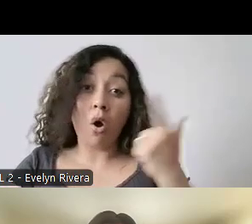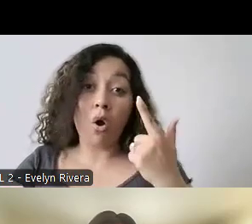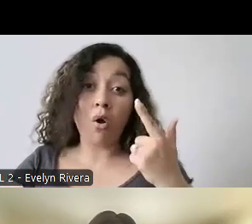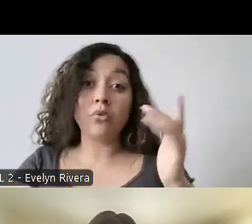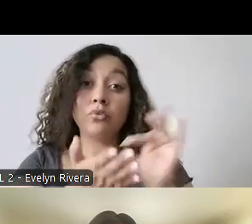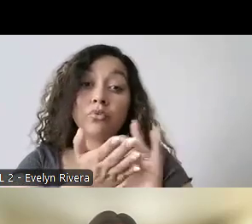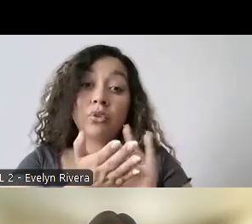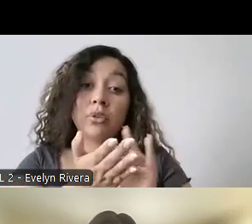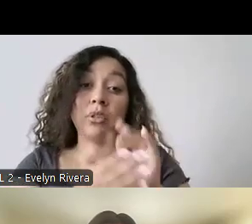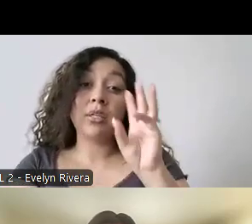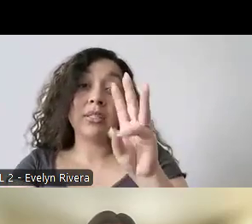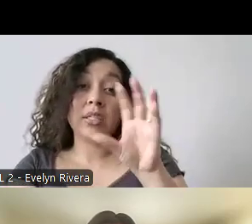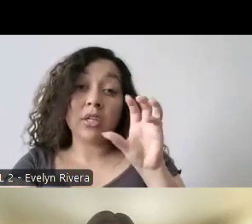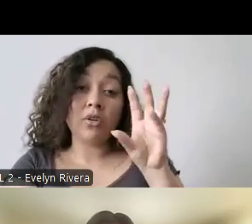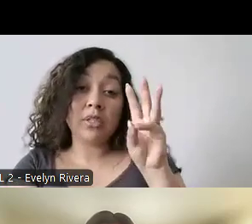be